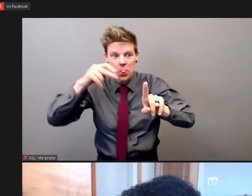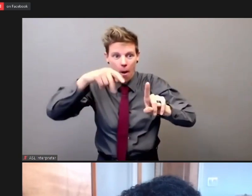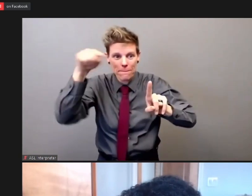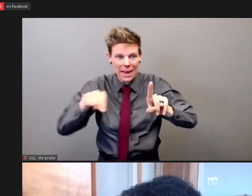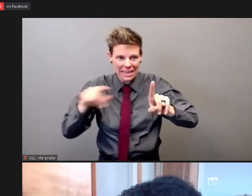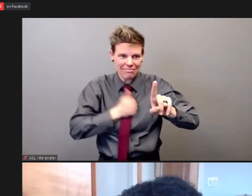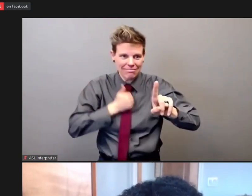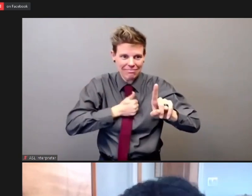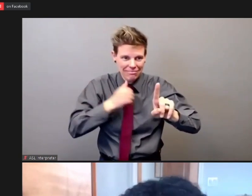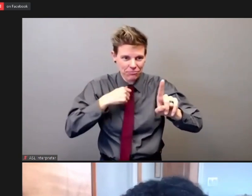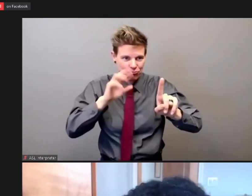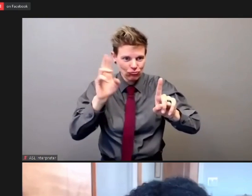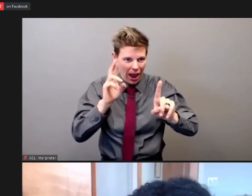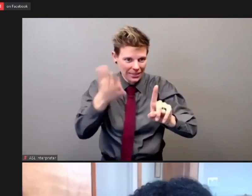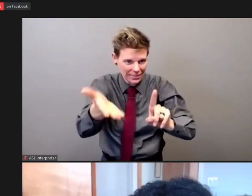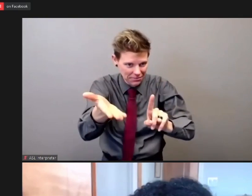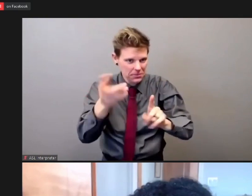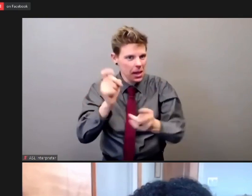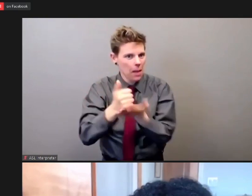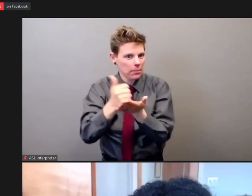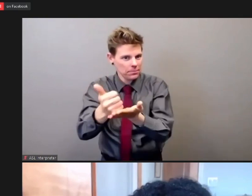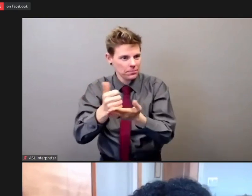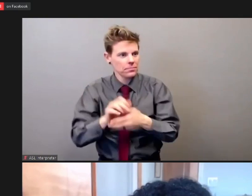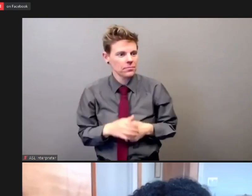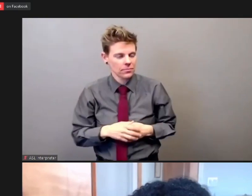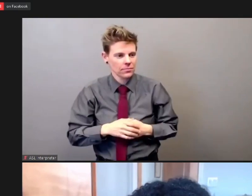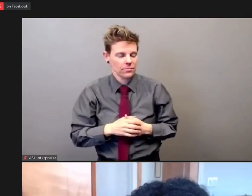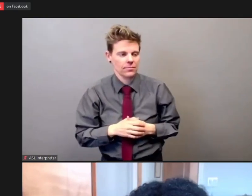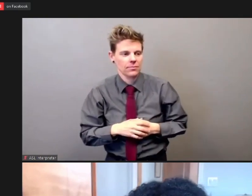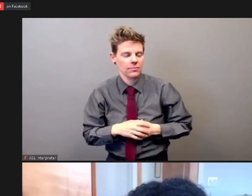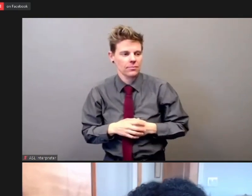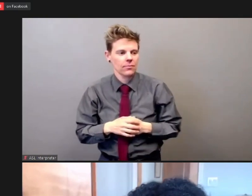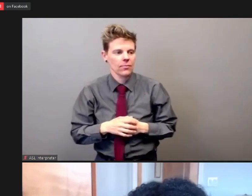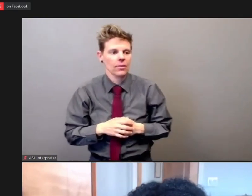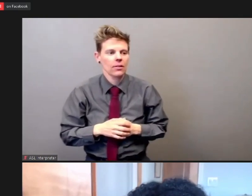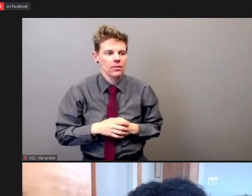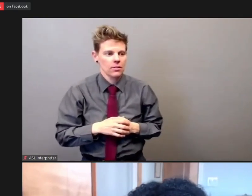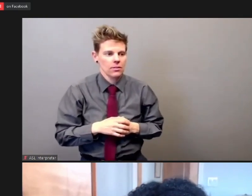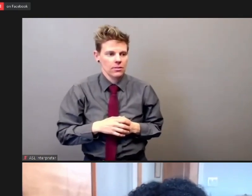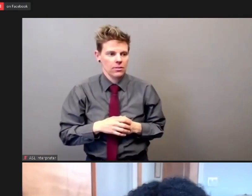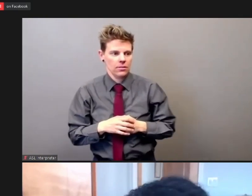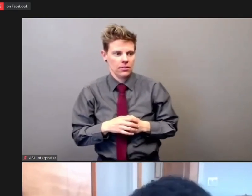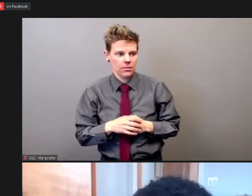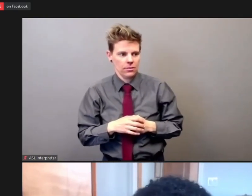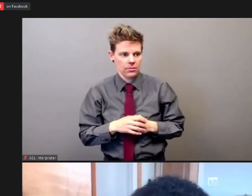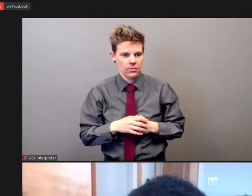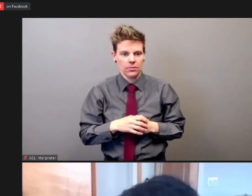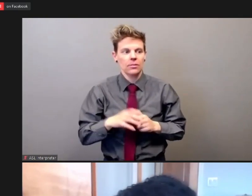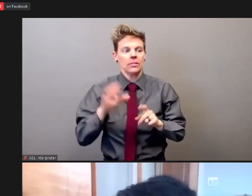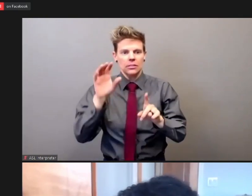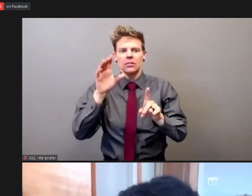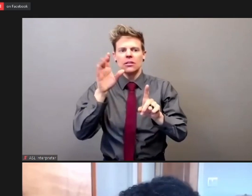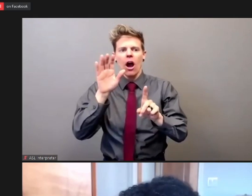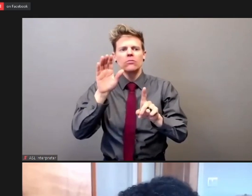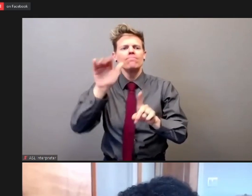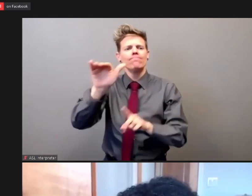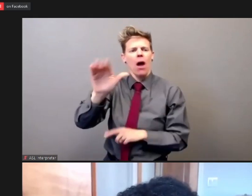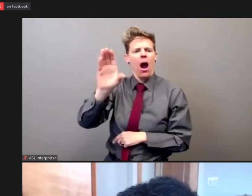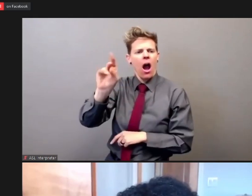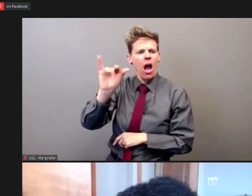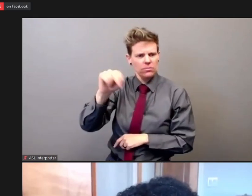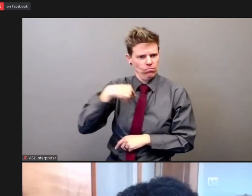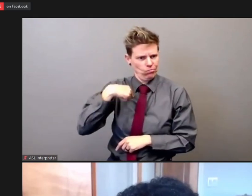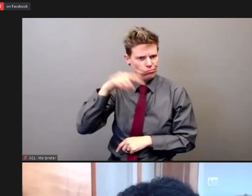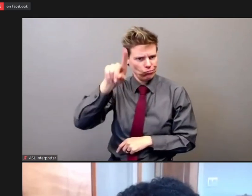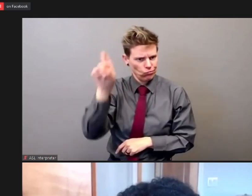Yes, I did. Thank you so much, Governor Lujan Grisham. This is actually for Dr. Collins. In this presentation, you guys have touched on the